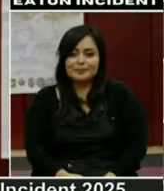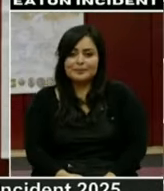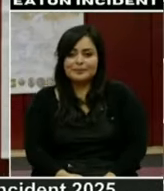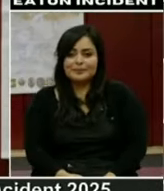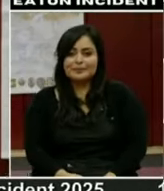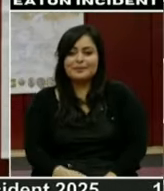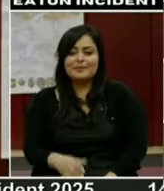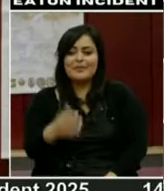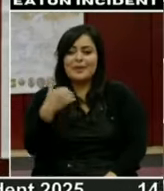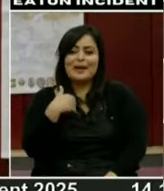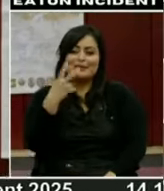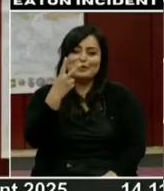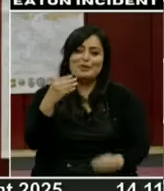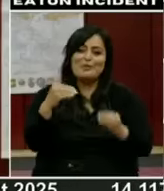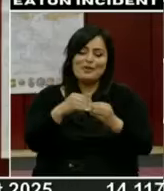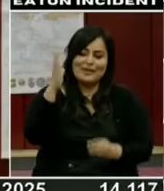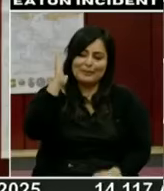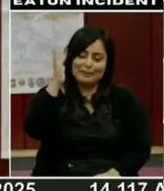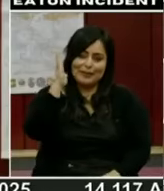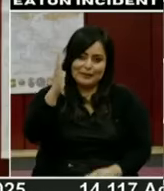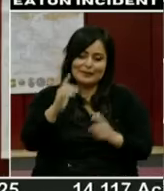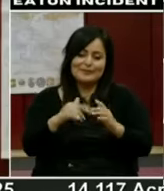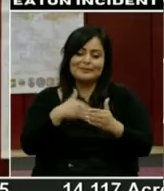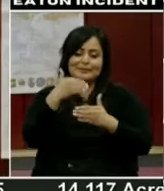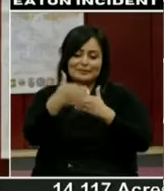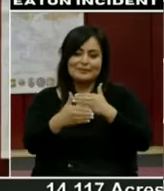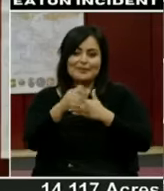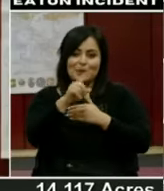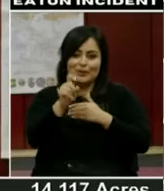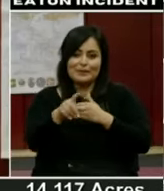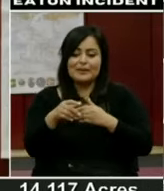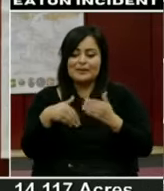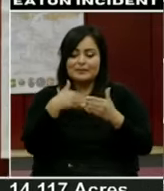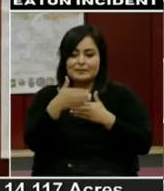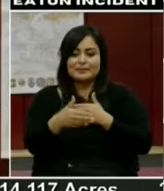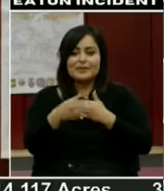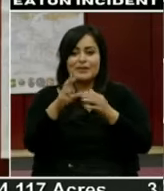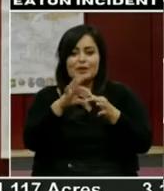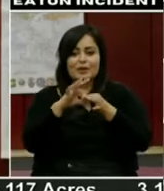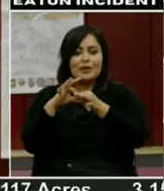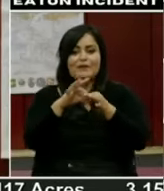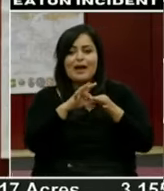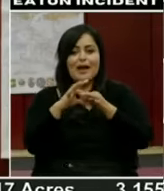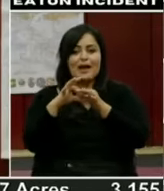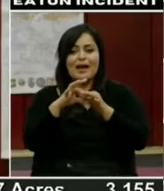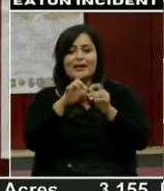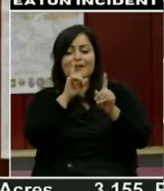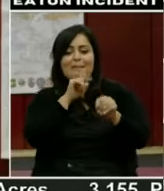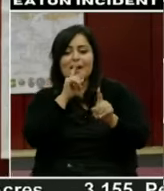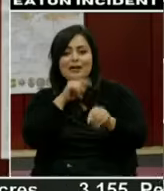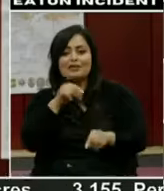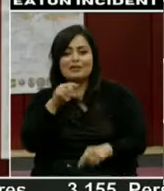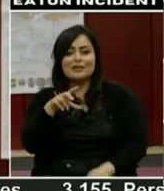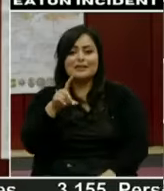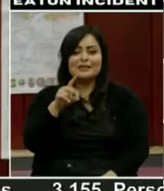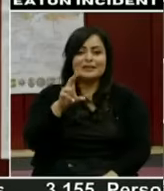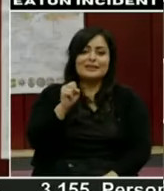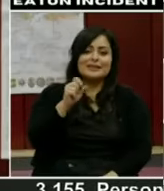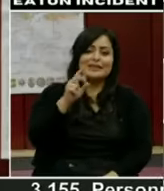We just have 2 more speakers, and then we'll get to our question and answer. Next, I'd like to call up the Unified Commanders, Dustin Mueller and Kevin